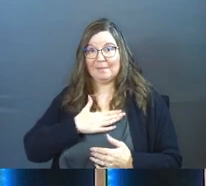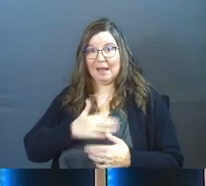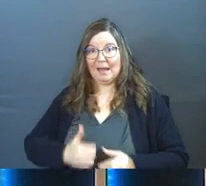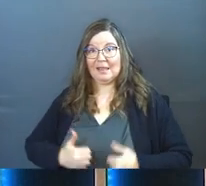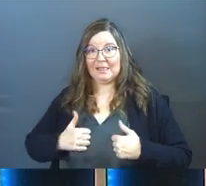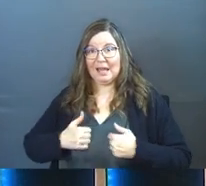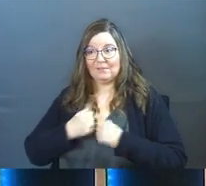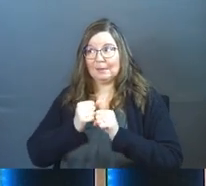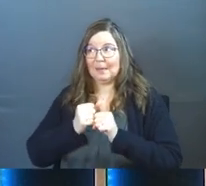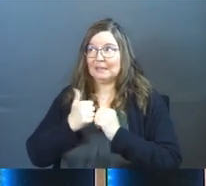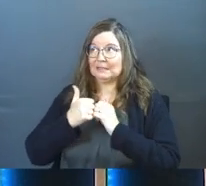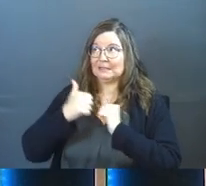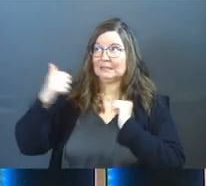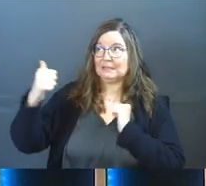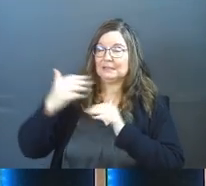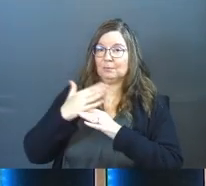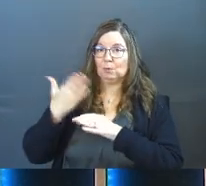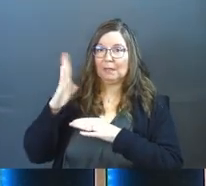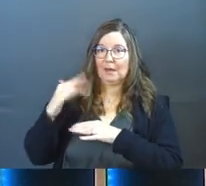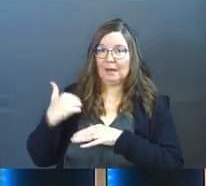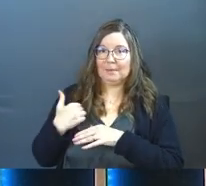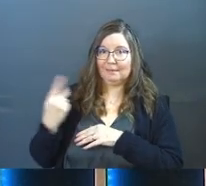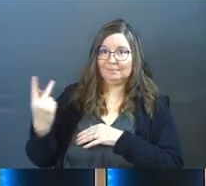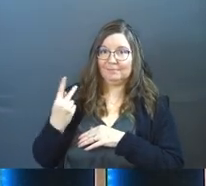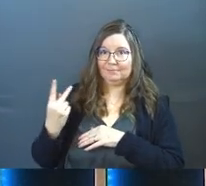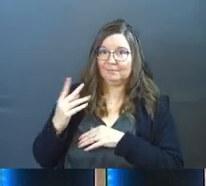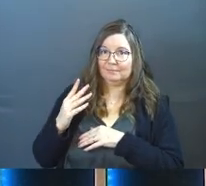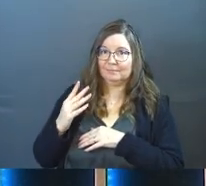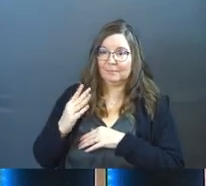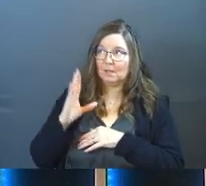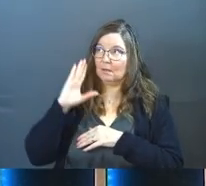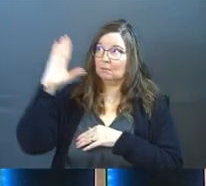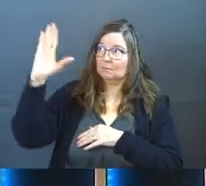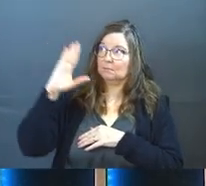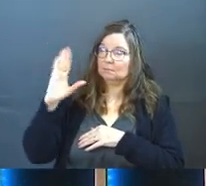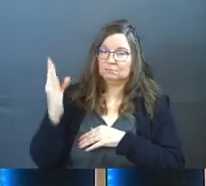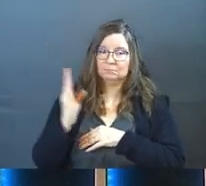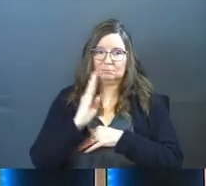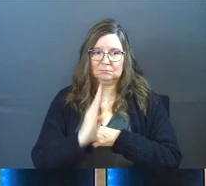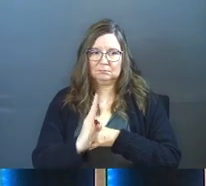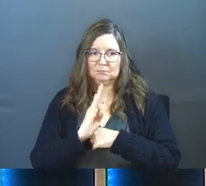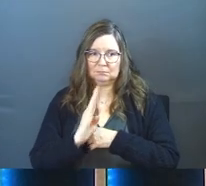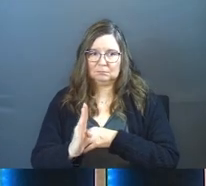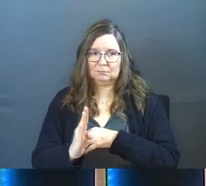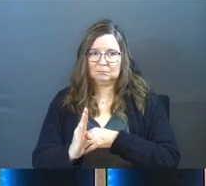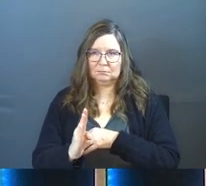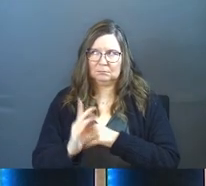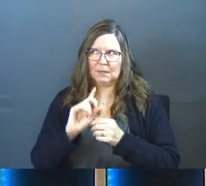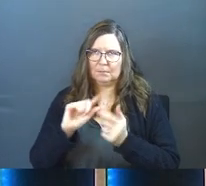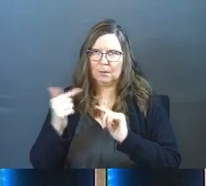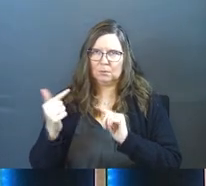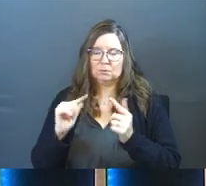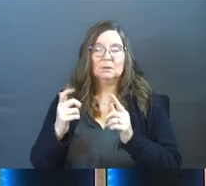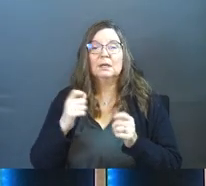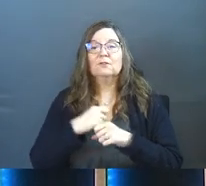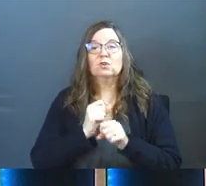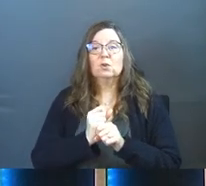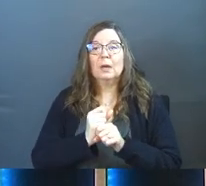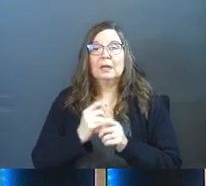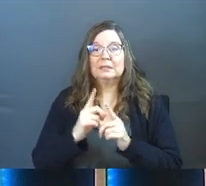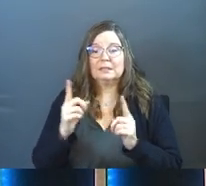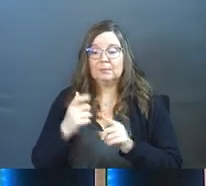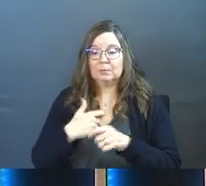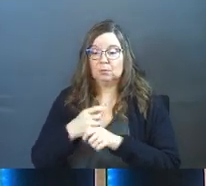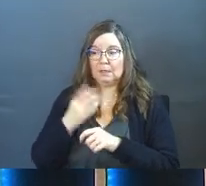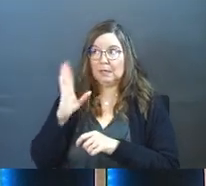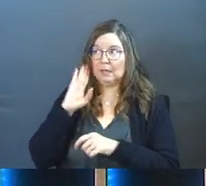that creates distance between God and I. And again, that horizontal and that vertical, I think I did those backwards. If it's creating distance between God and